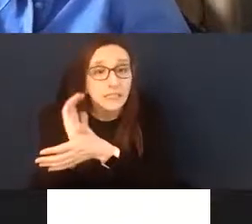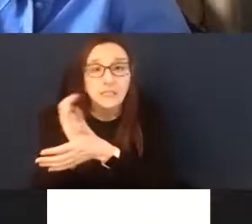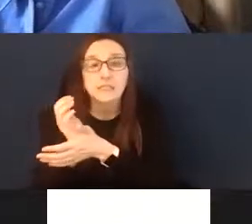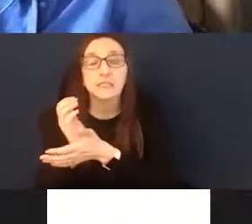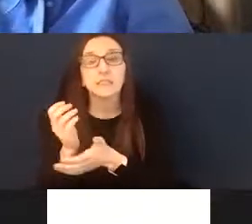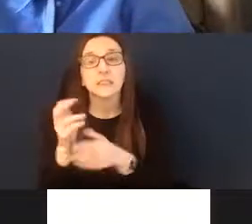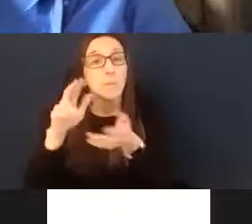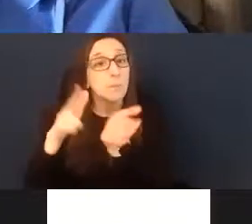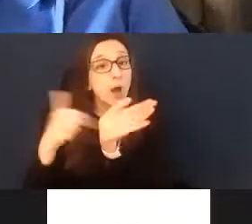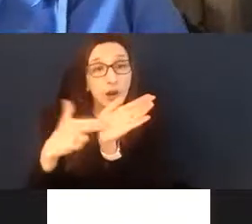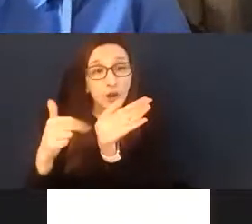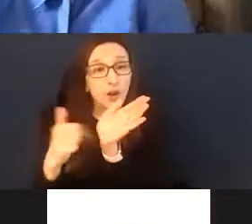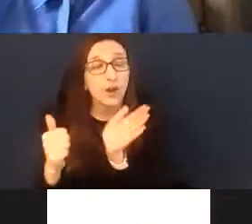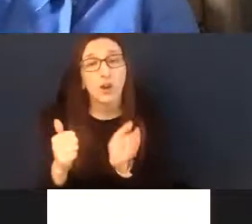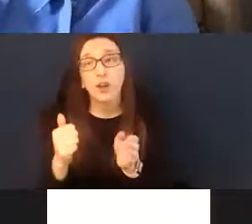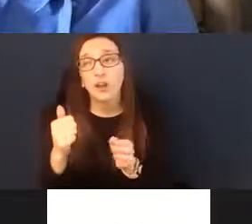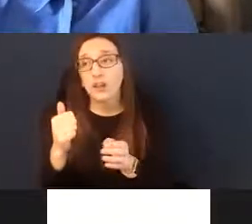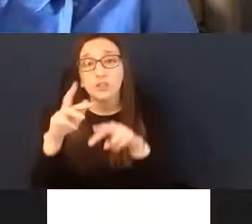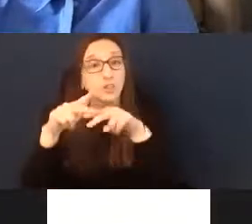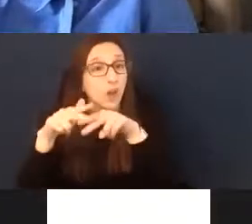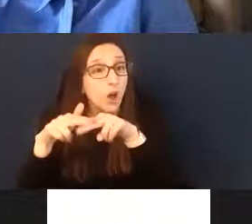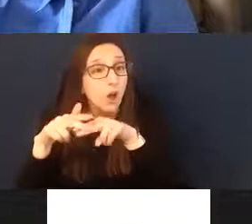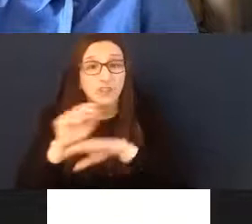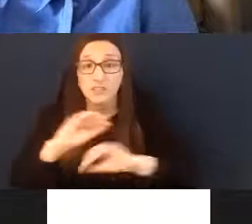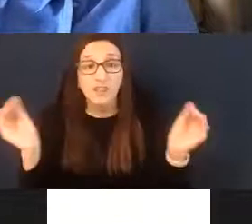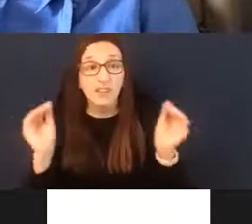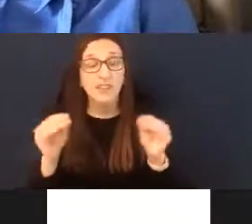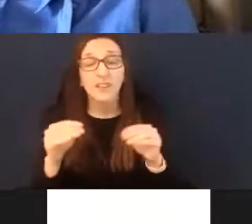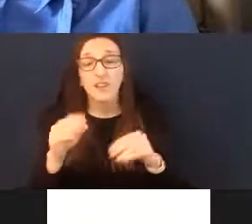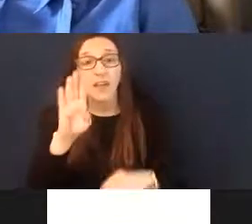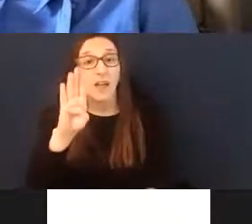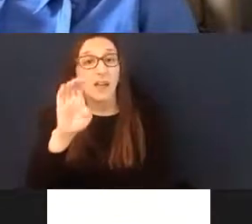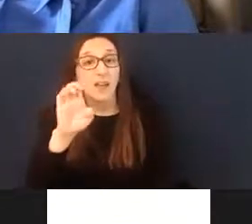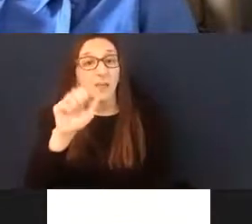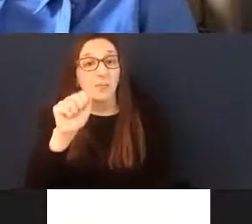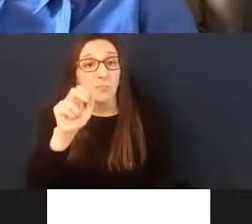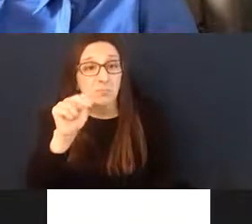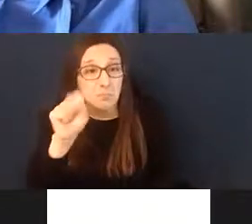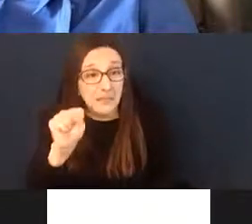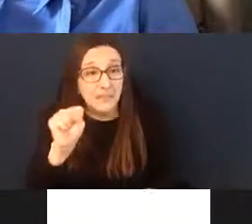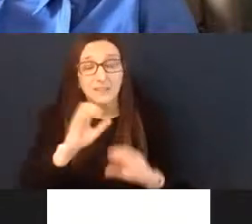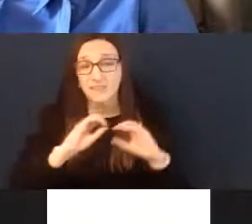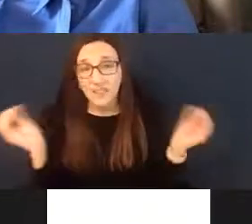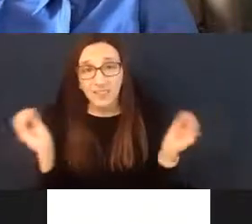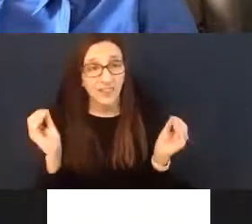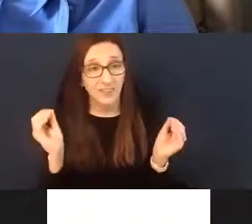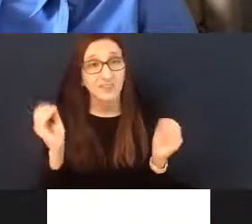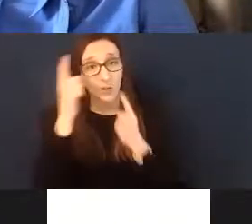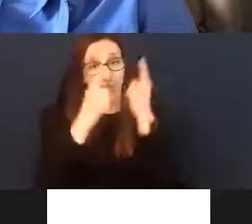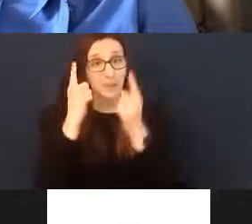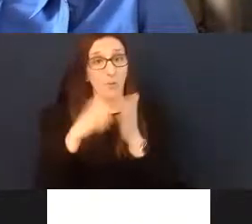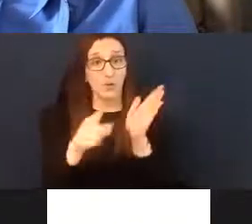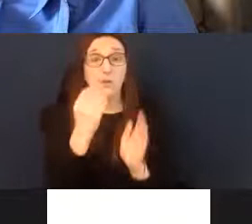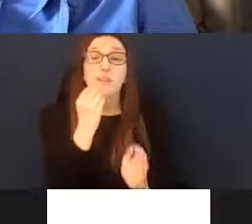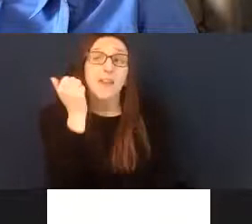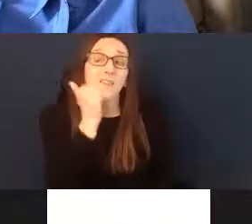not gonna have any beans, lentils, or peas. So if you kind of take a moment and think about what you eat on a day-to-day